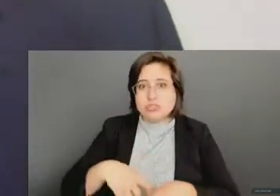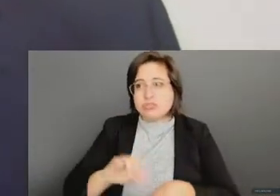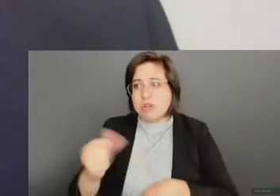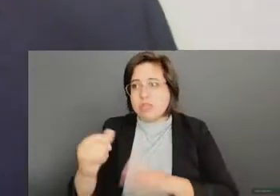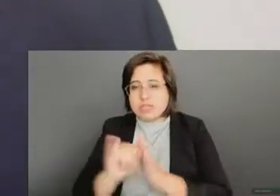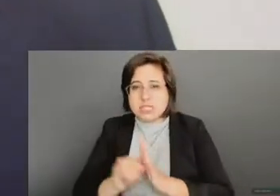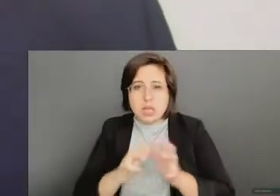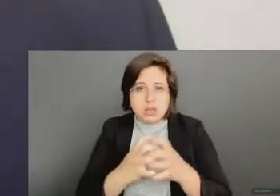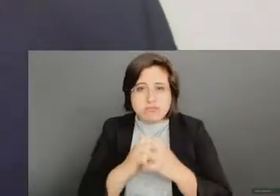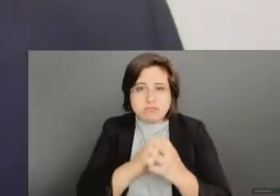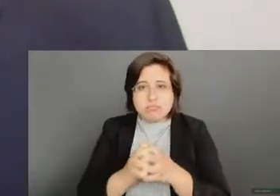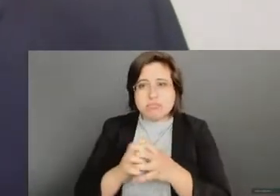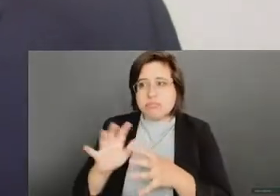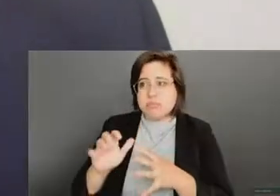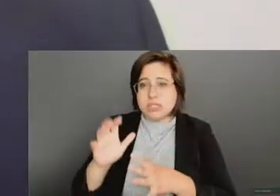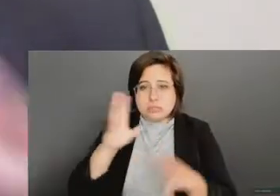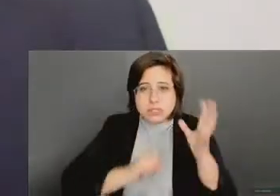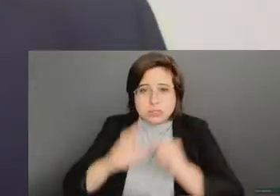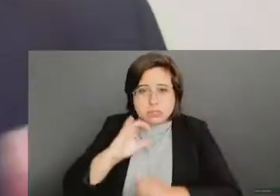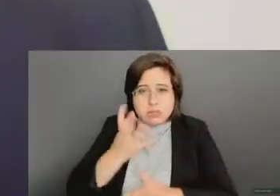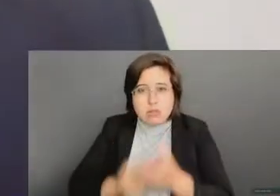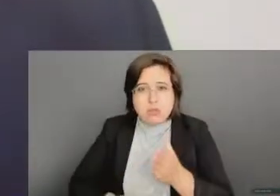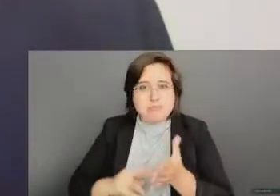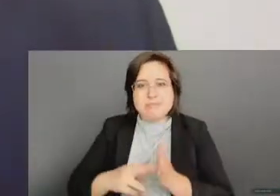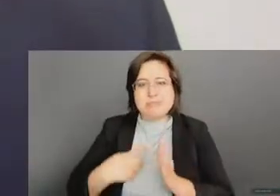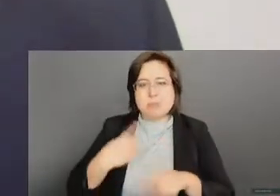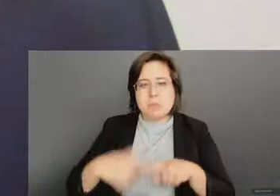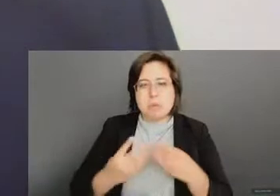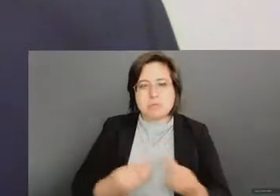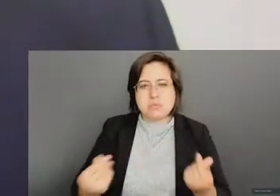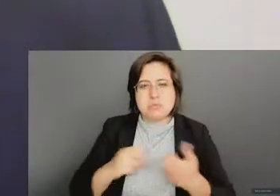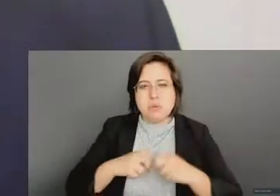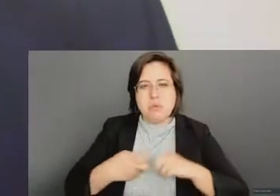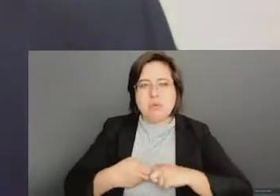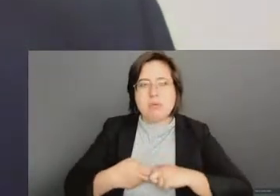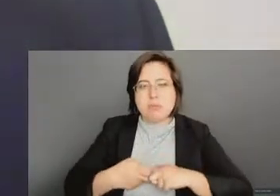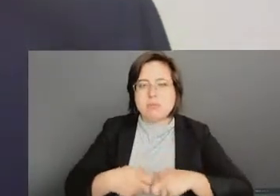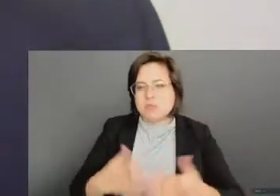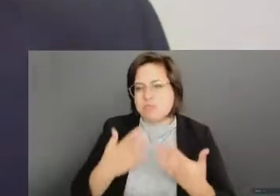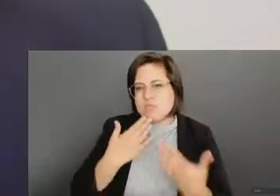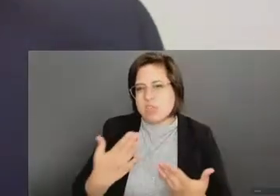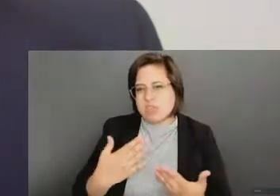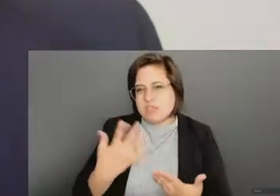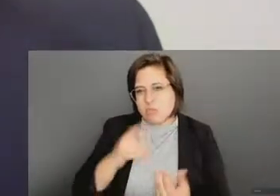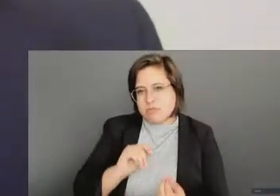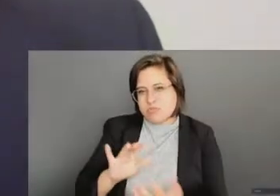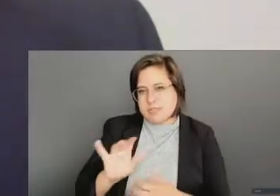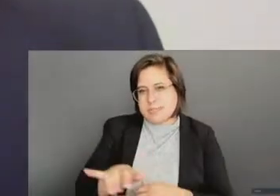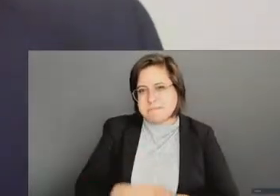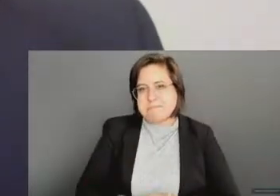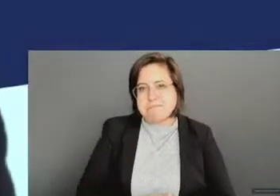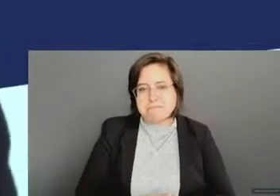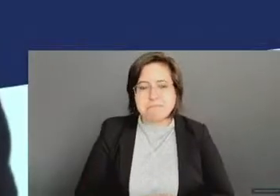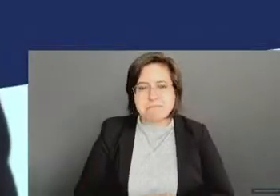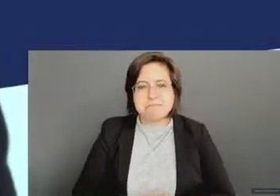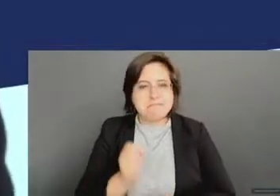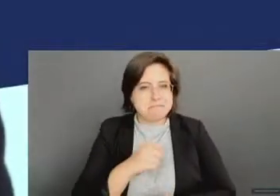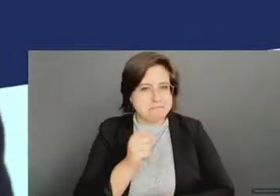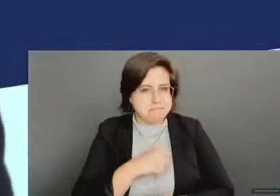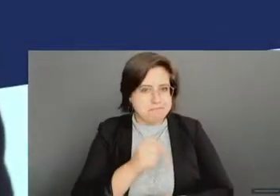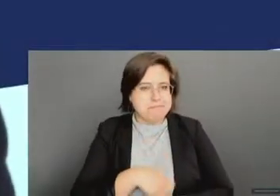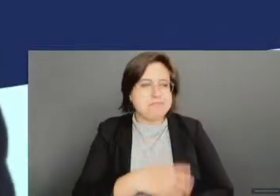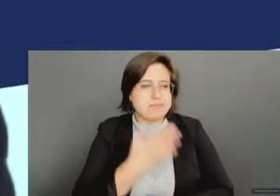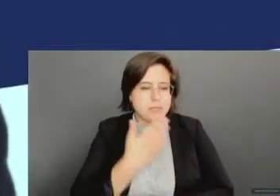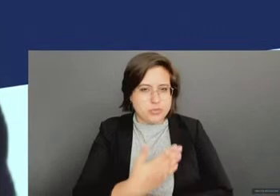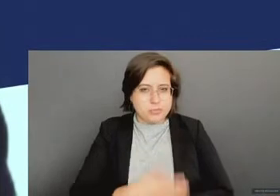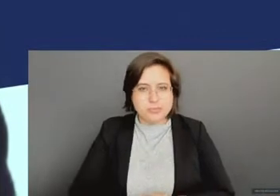identities, we can't solve a problem. So thank you for addressing that. Absolutely. Thank you, Mr.